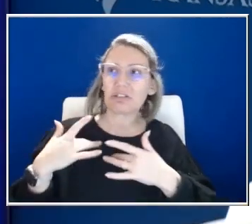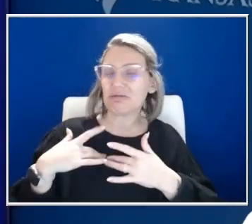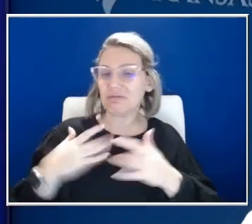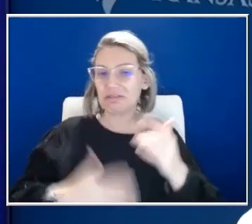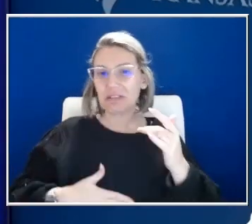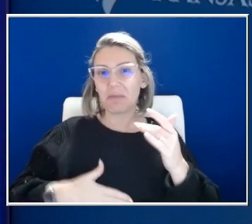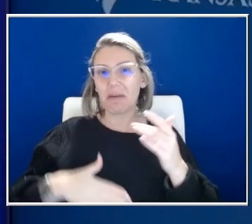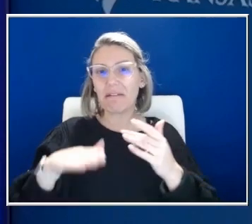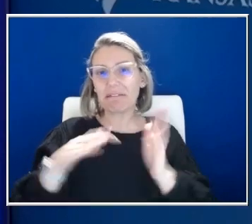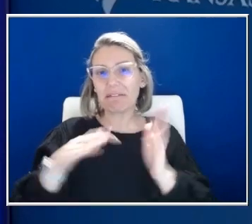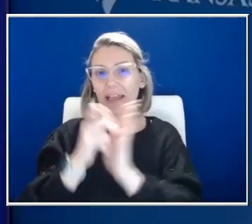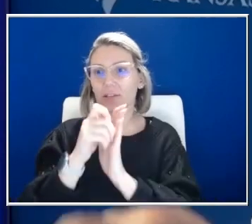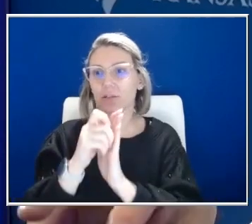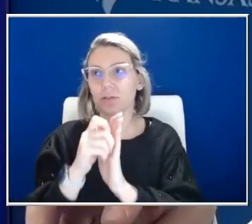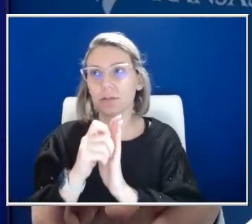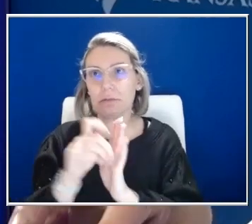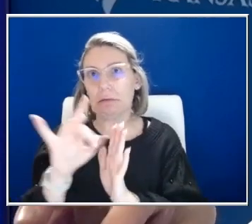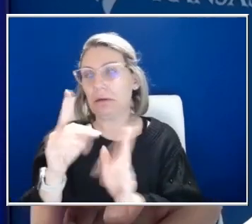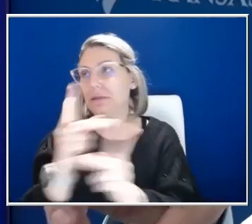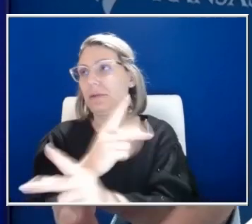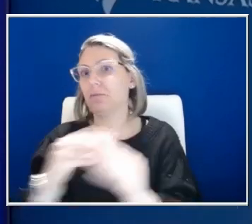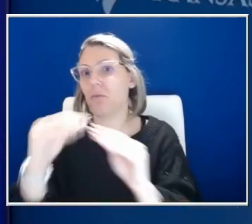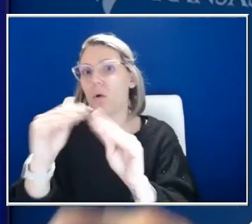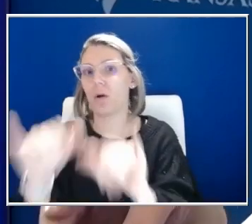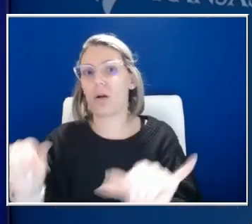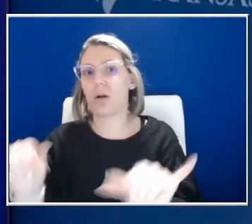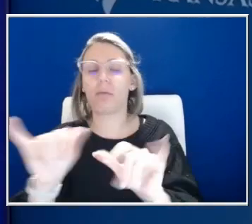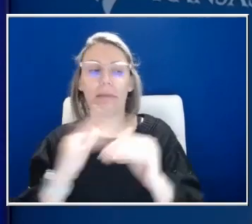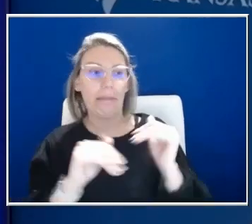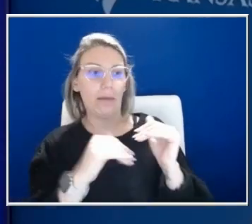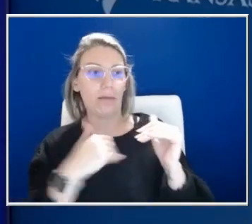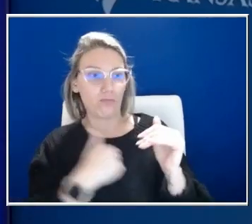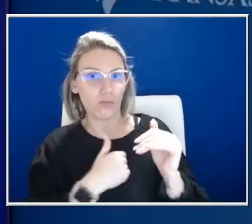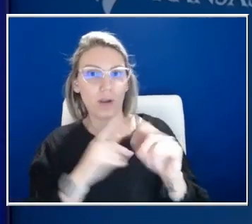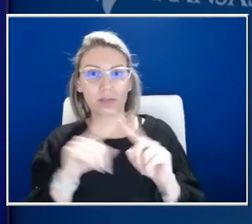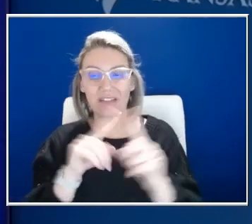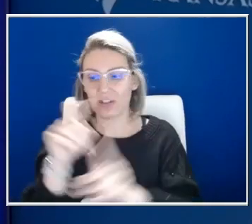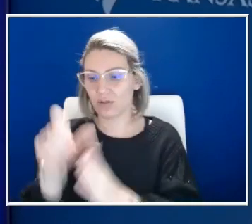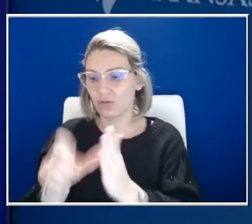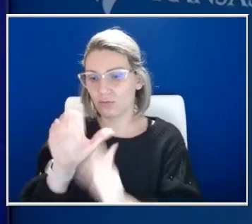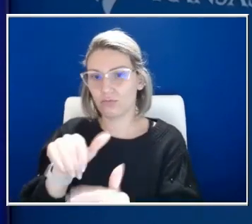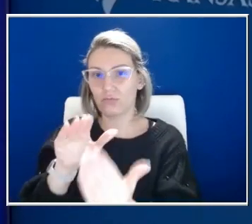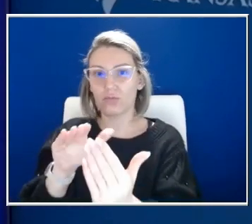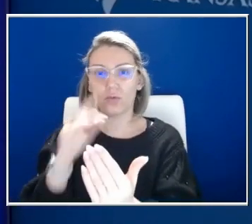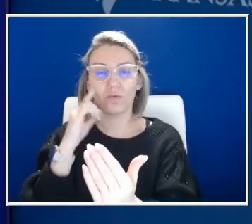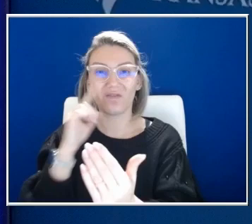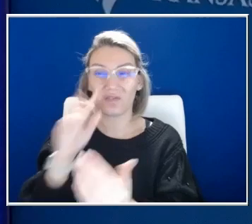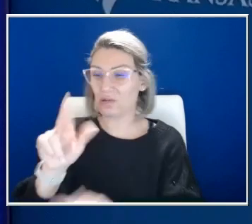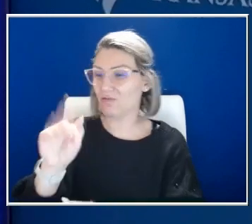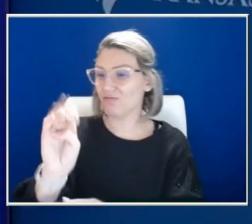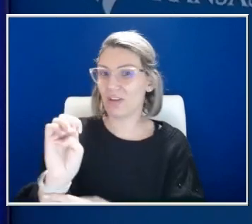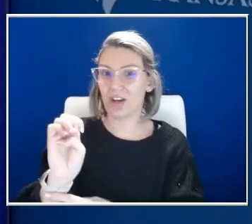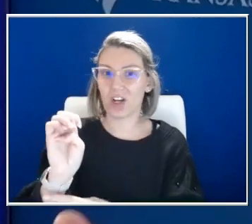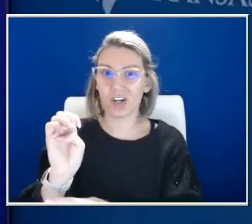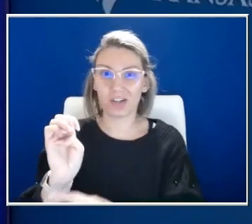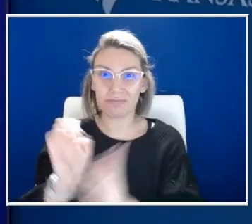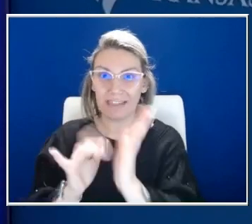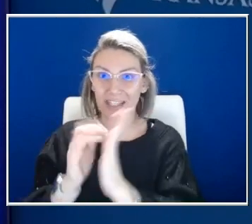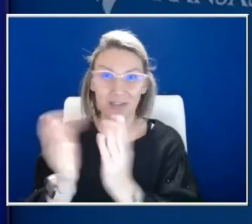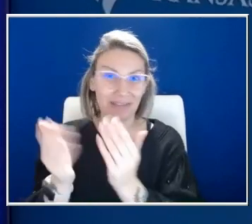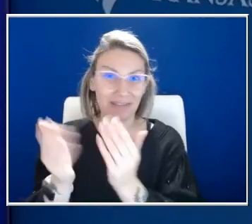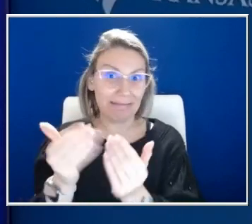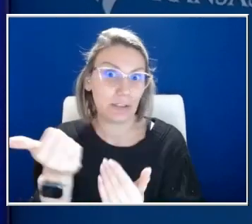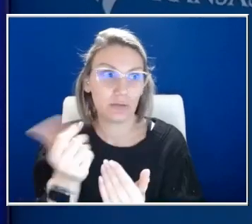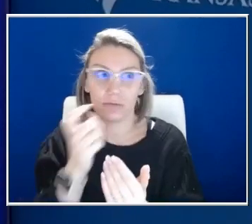common than what she had. But it turns out that even the surgical approach to this more rare cancer is easier. You don't have to remove as